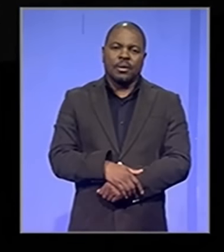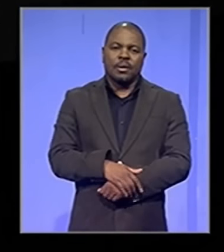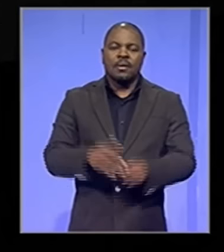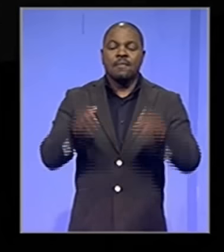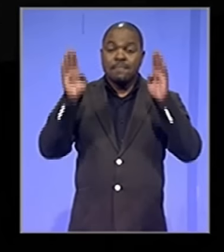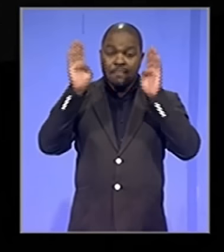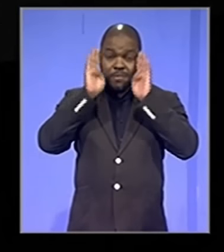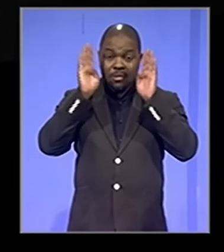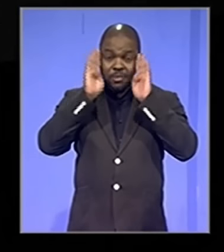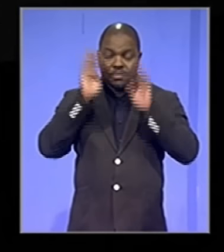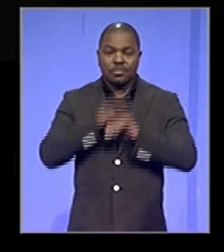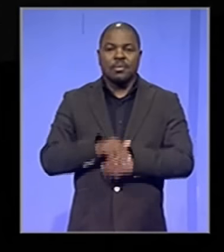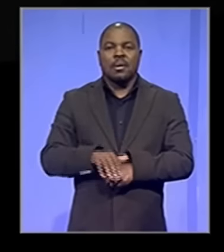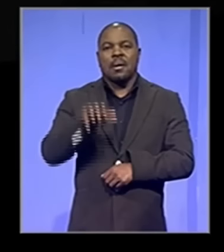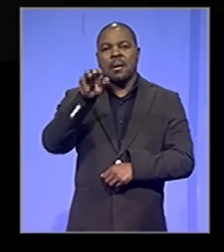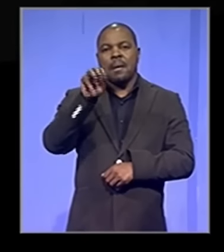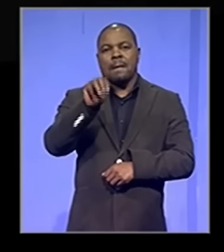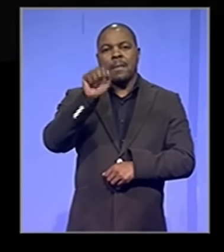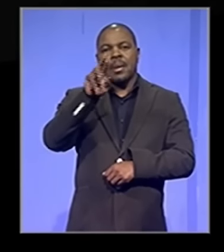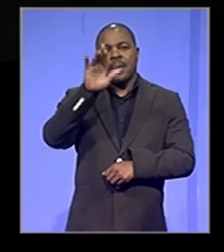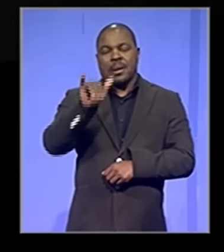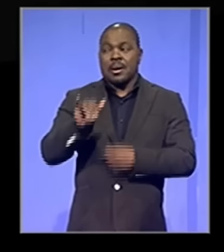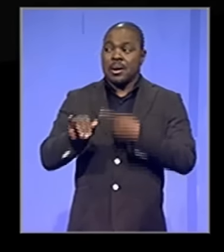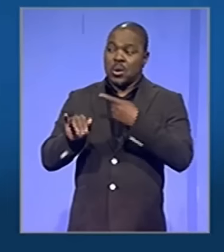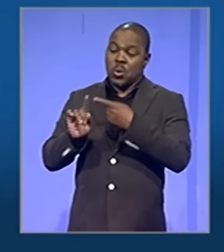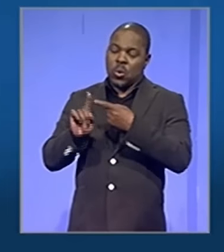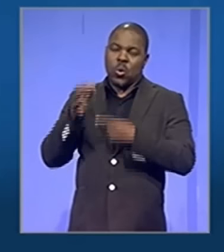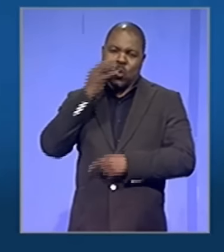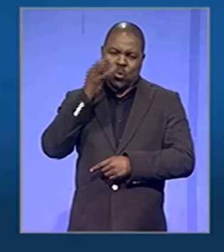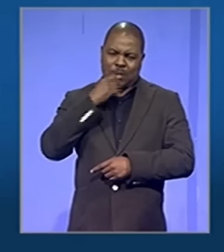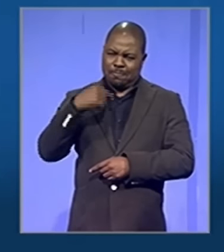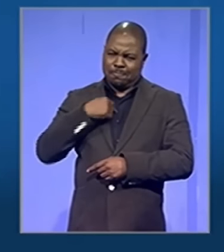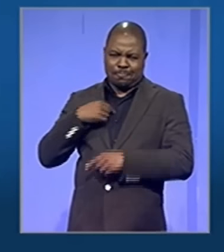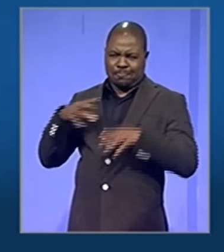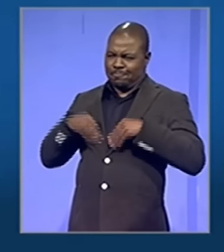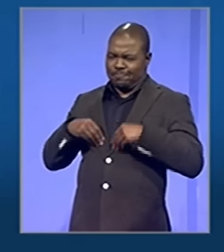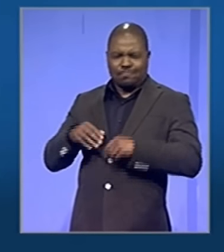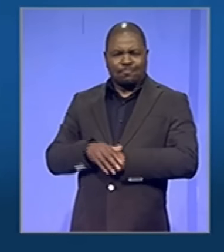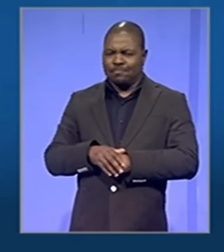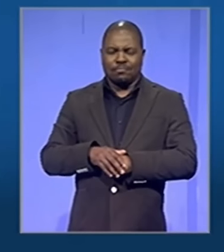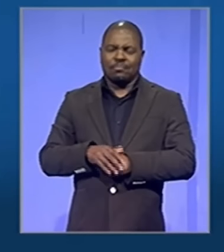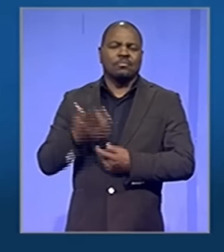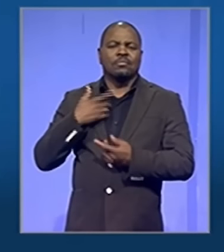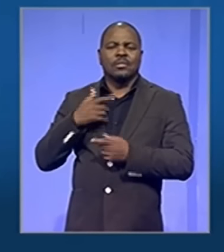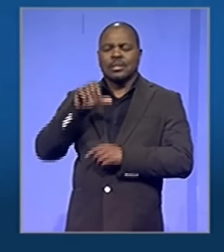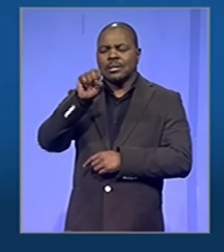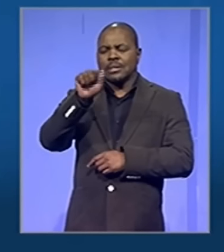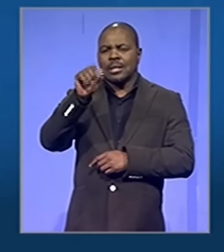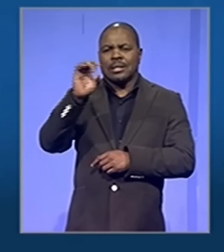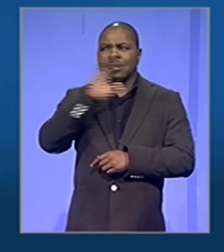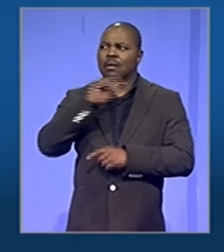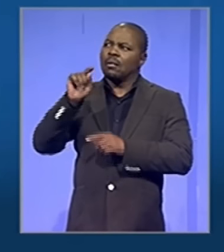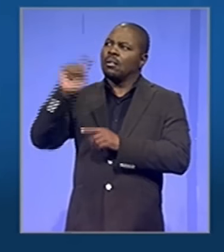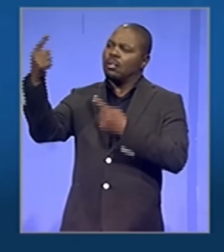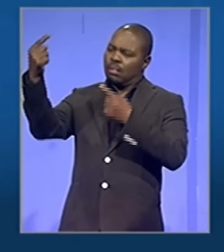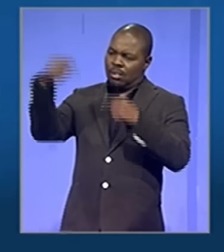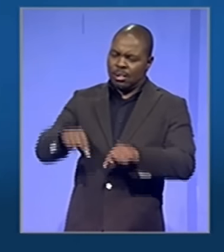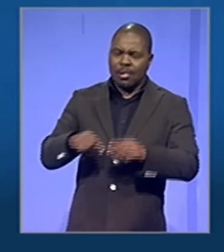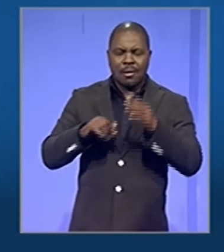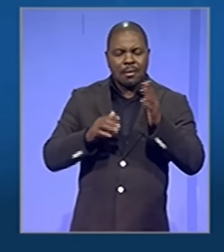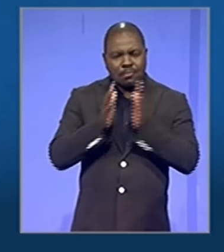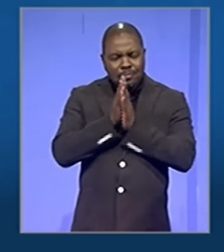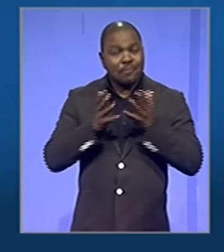Letlakaleng la Facebook Mary Charles ore nna ga ke kwane le taba ya bona ya go bitsa dingaka tsa SADC go rapelela dikgetho